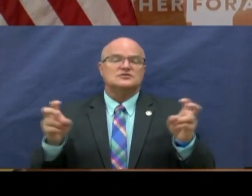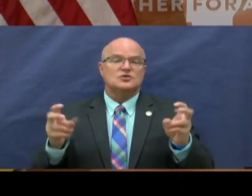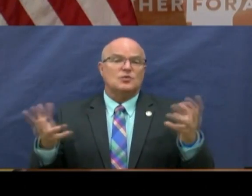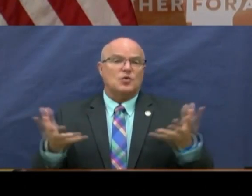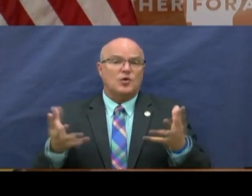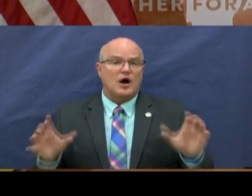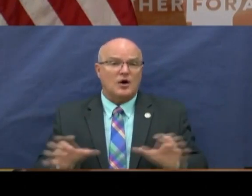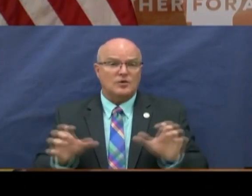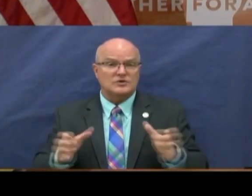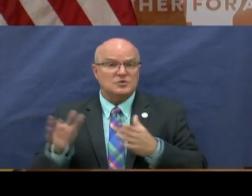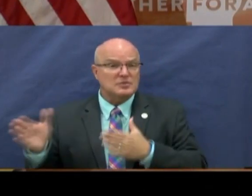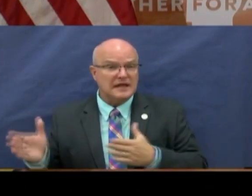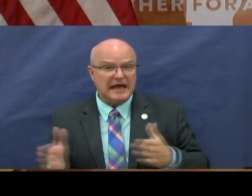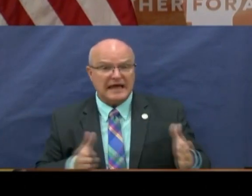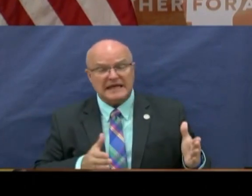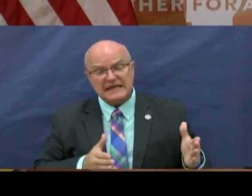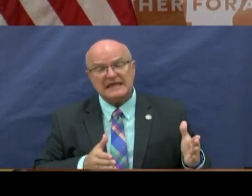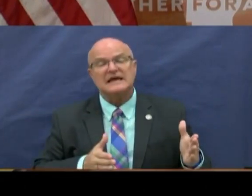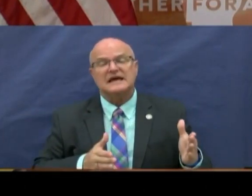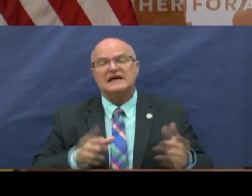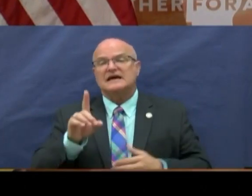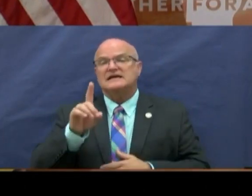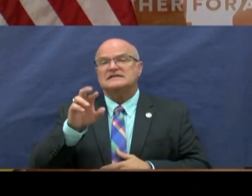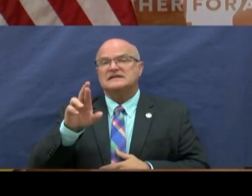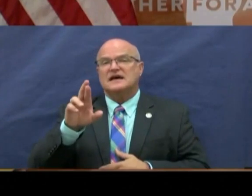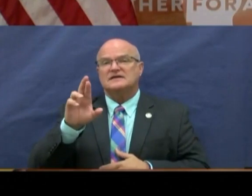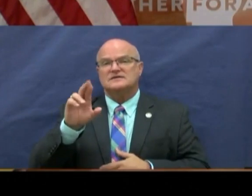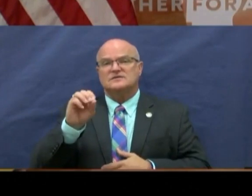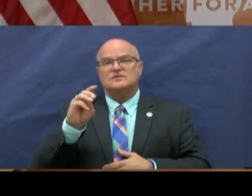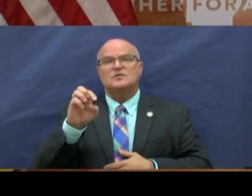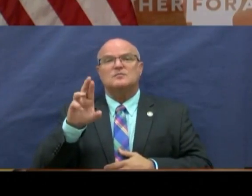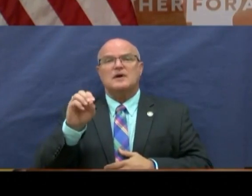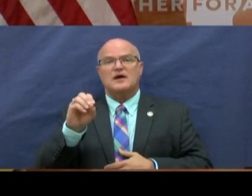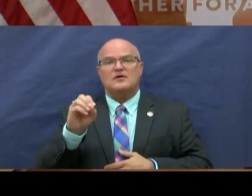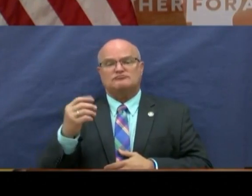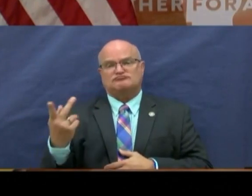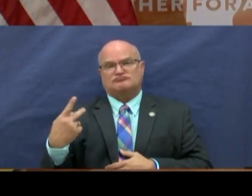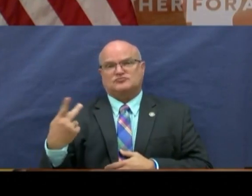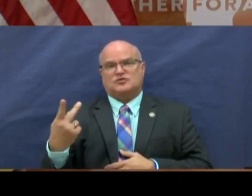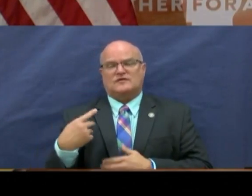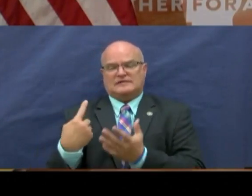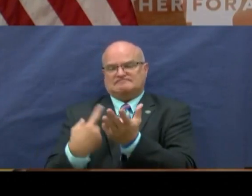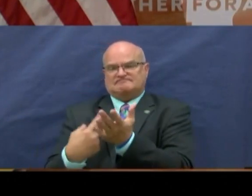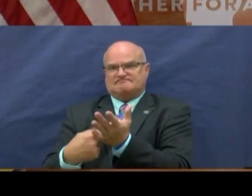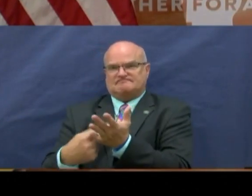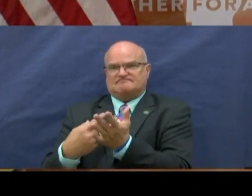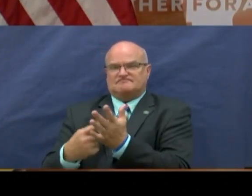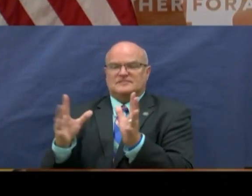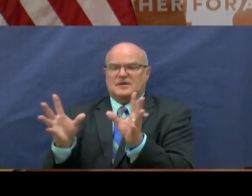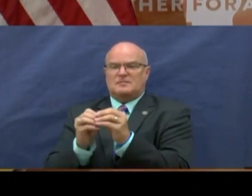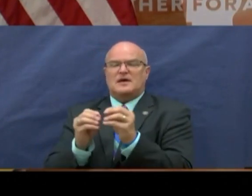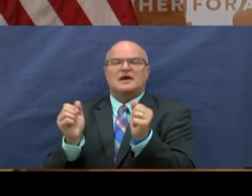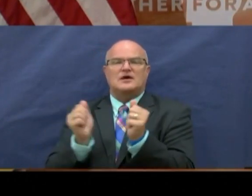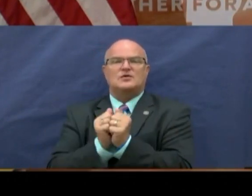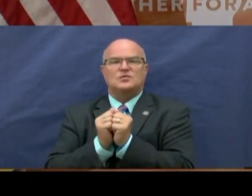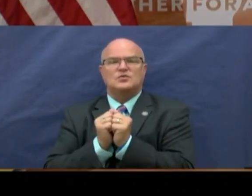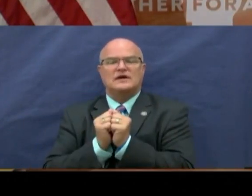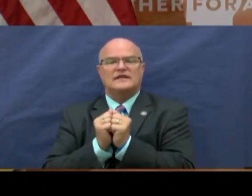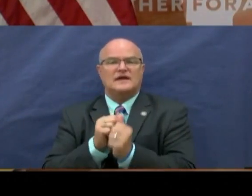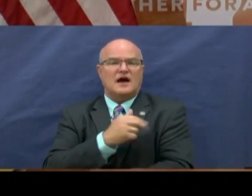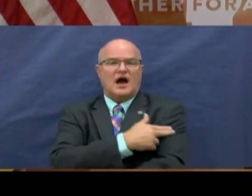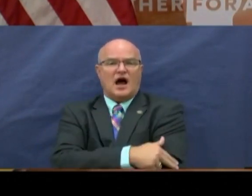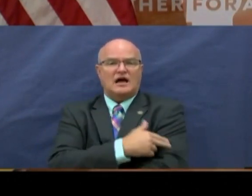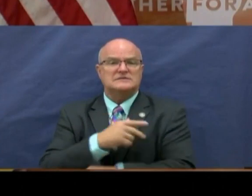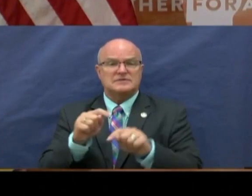we do planning-wise, Dr. Romero and I have met this week. We have talked about that. He's met with the